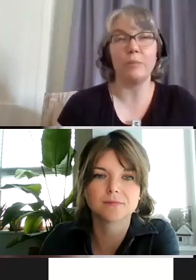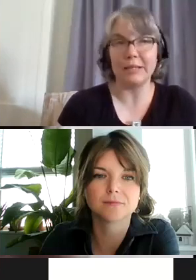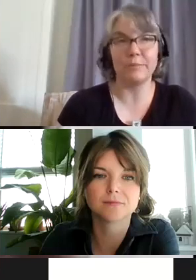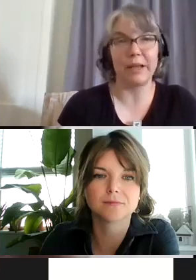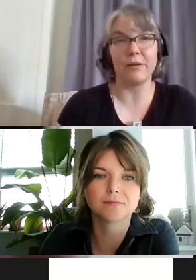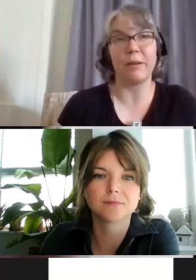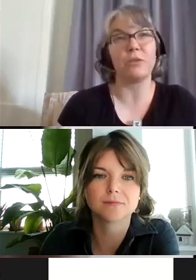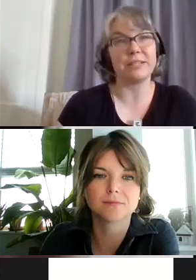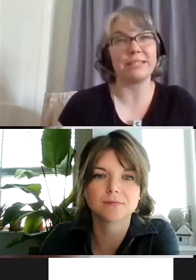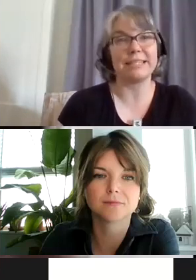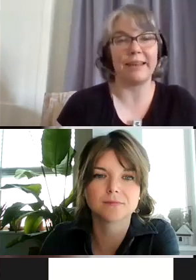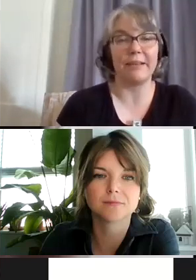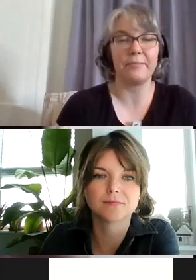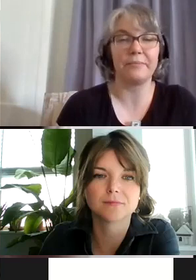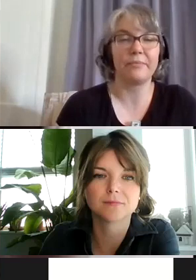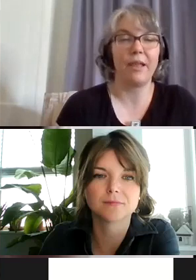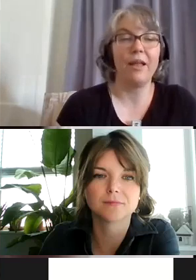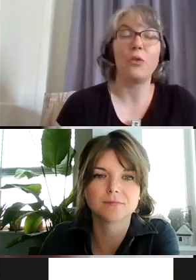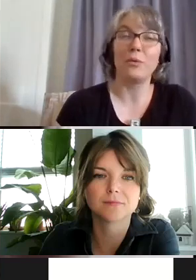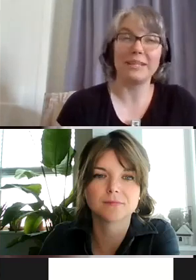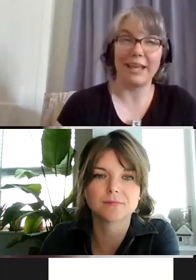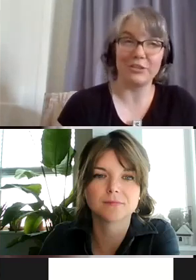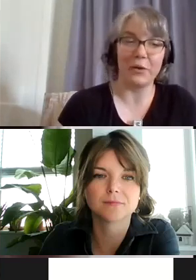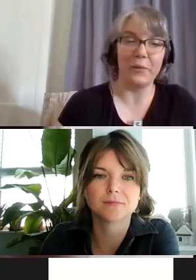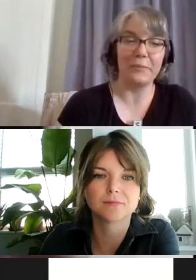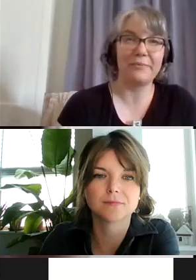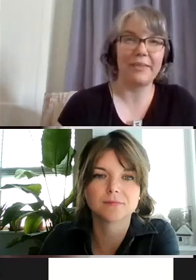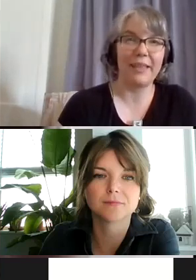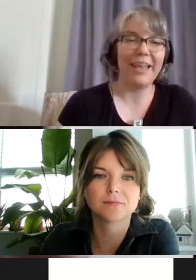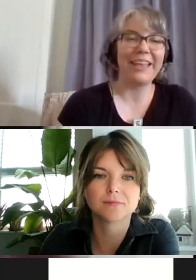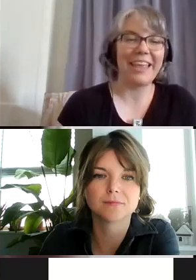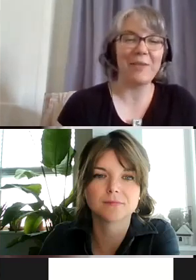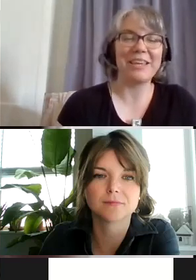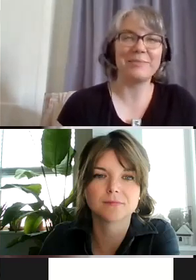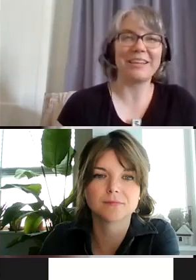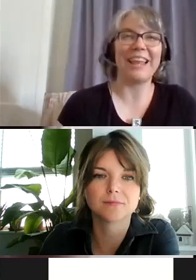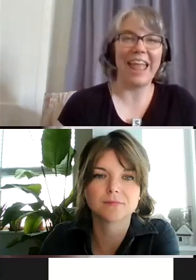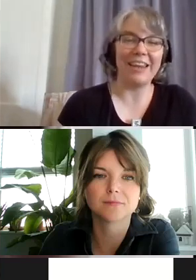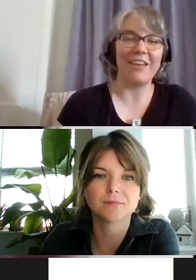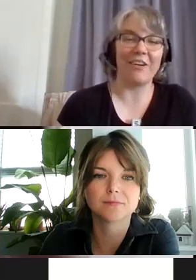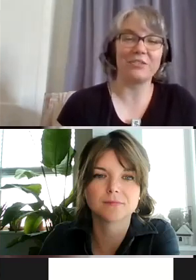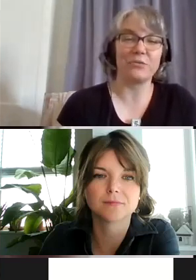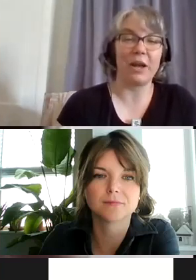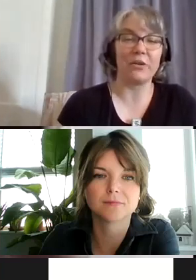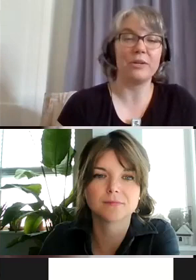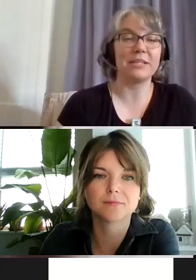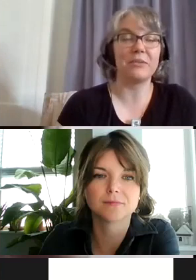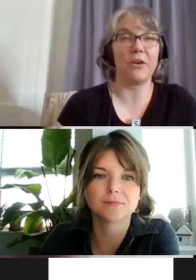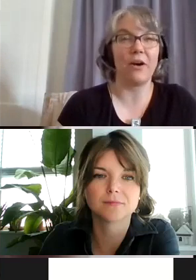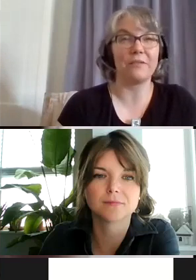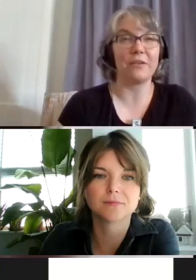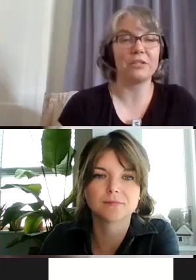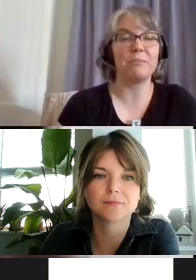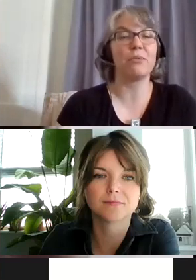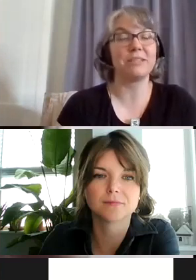life and be inspired by the rustic setting. There was a catch though. Cammie expected any artist or writer who accepted